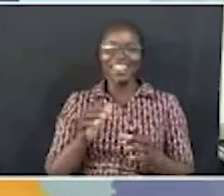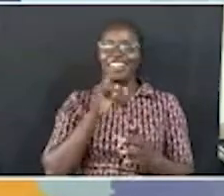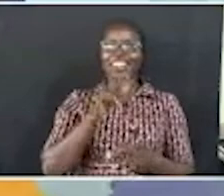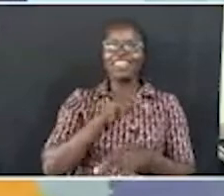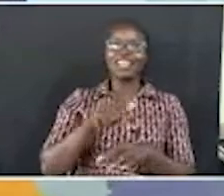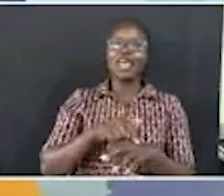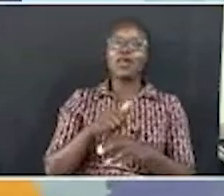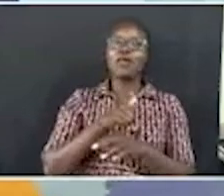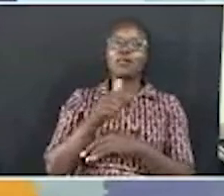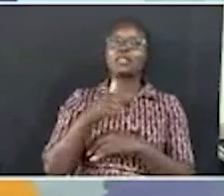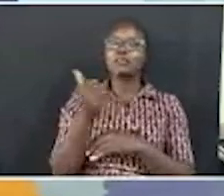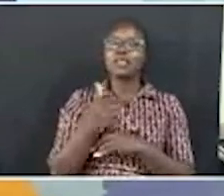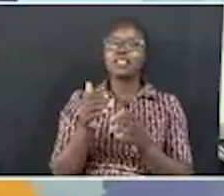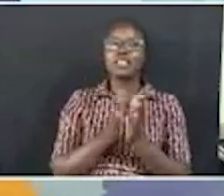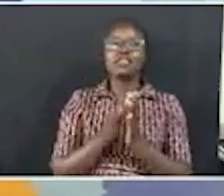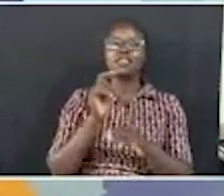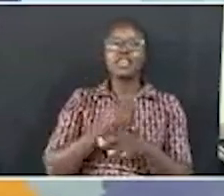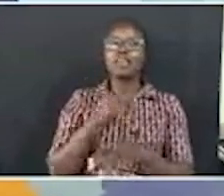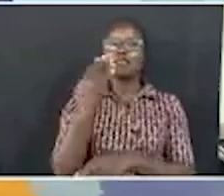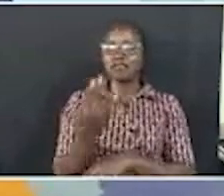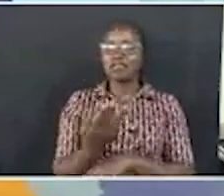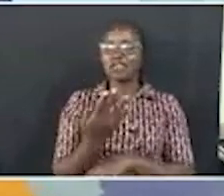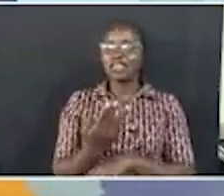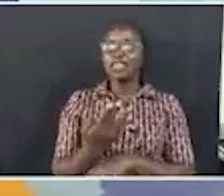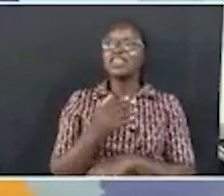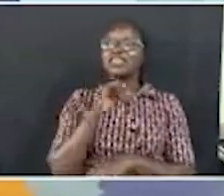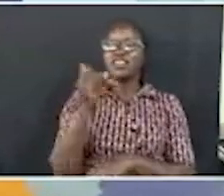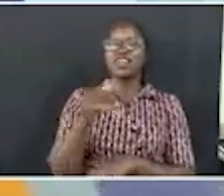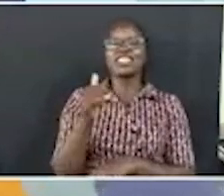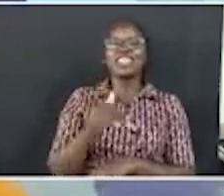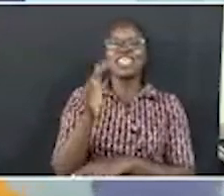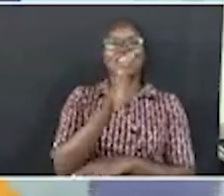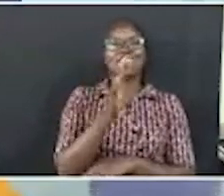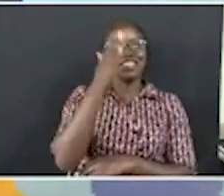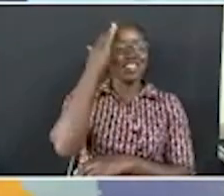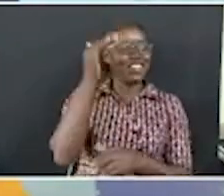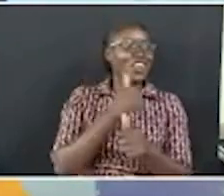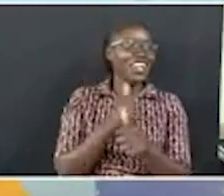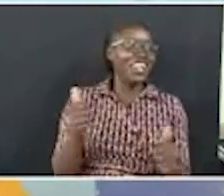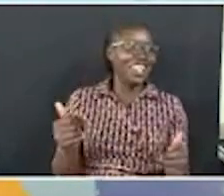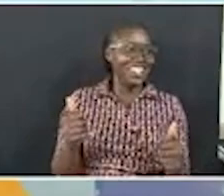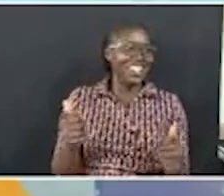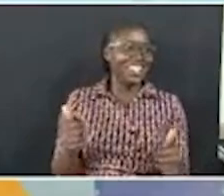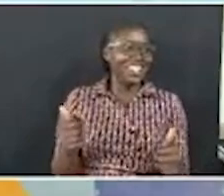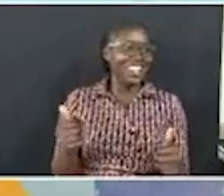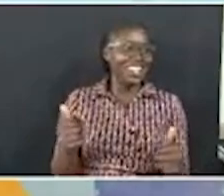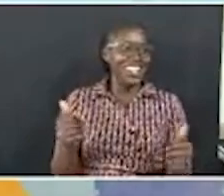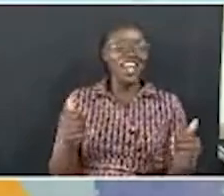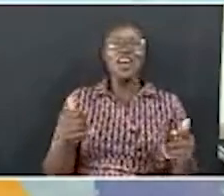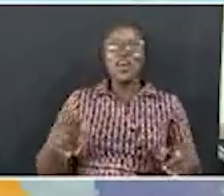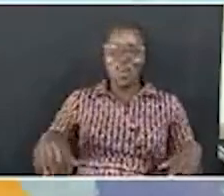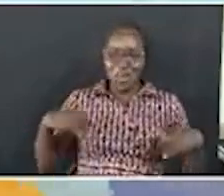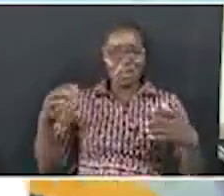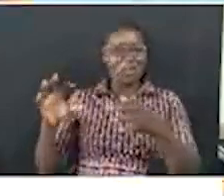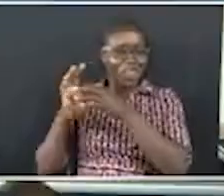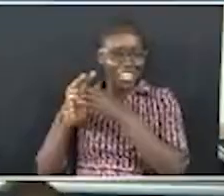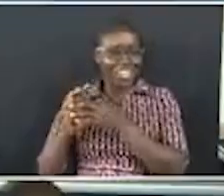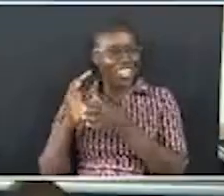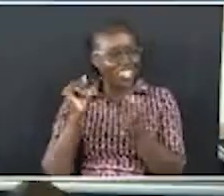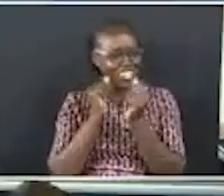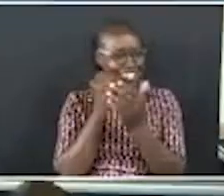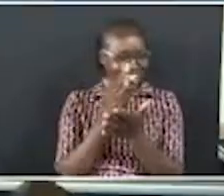hour has passed, even if it is 4 p.m., it's not yet afternoon. You know that very well. And we are proud of our heritage. Are we